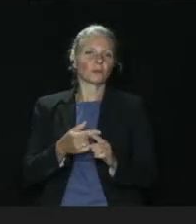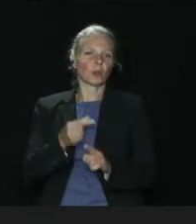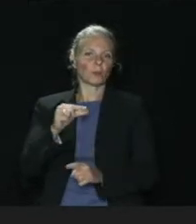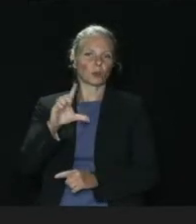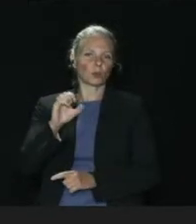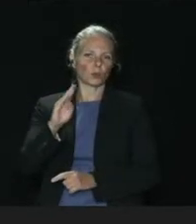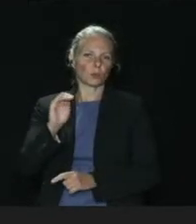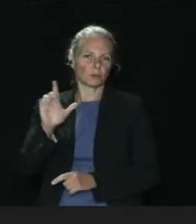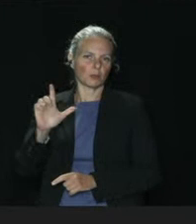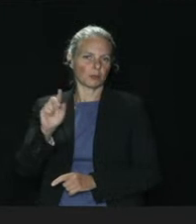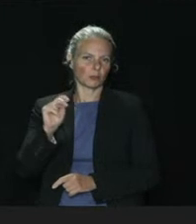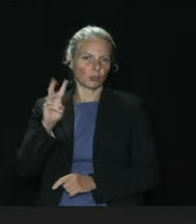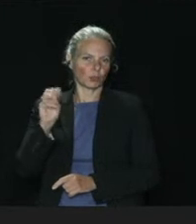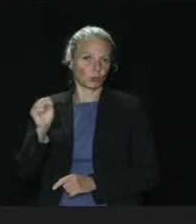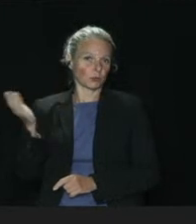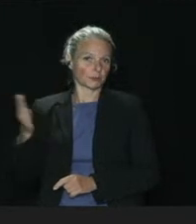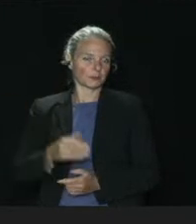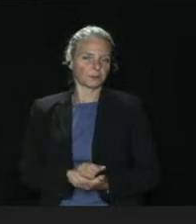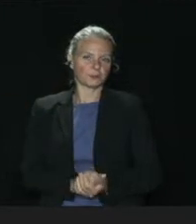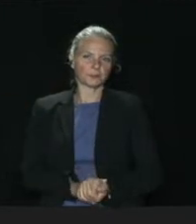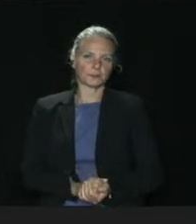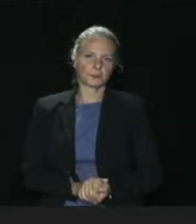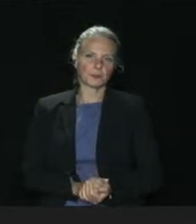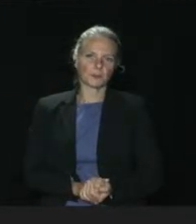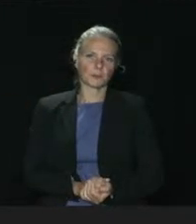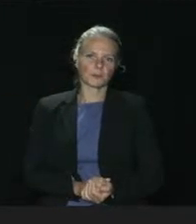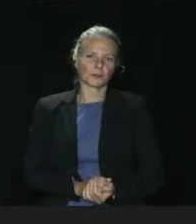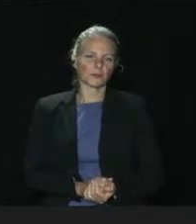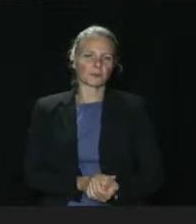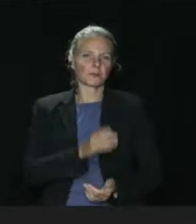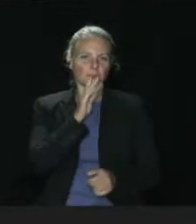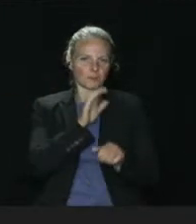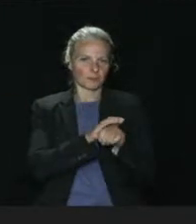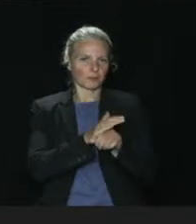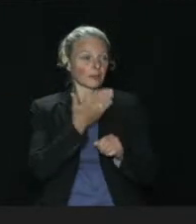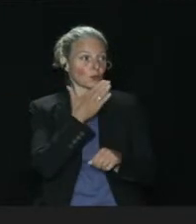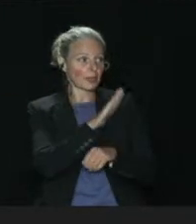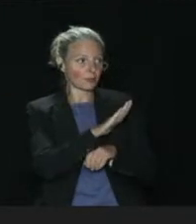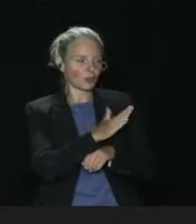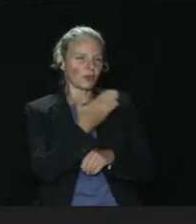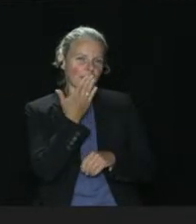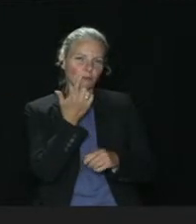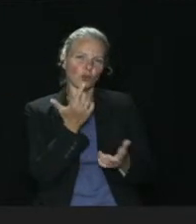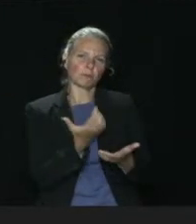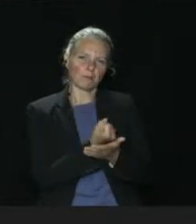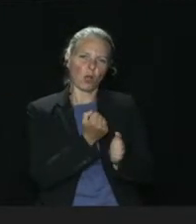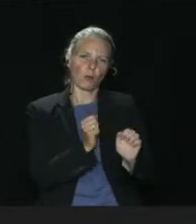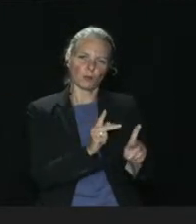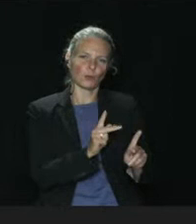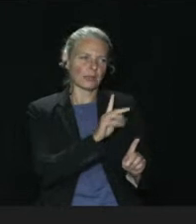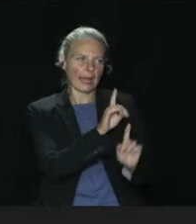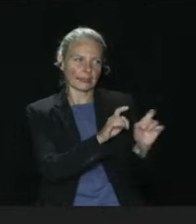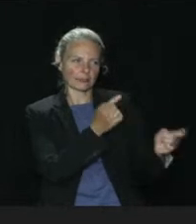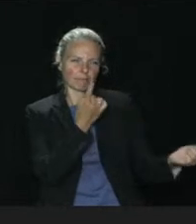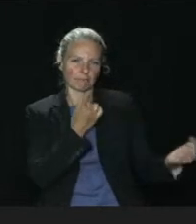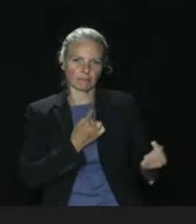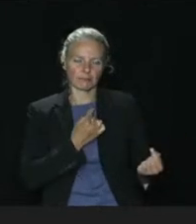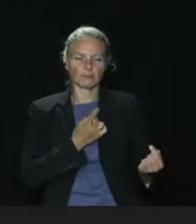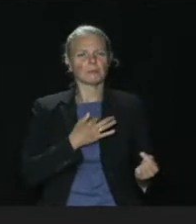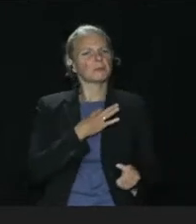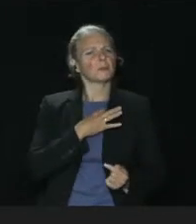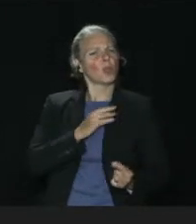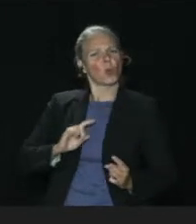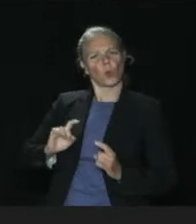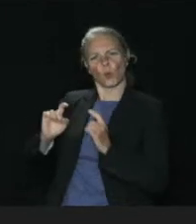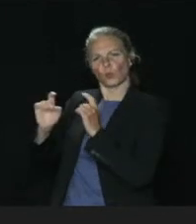Your line is open. À vous la parole. Good afternoon. Thanks for taking our questions. I wanted to ask about the donations, and I